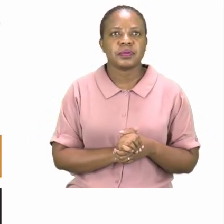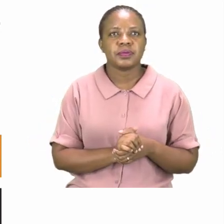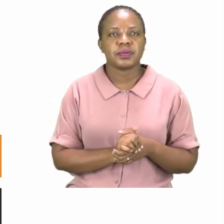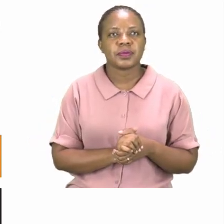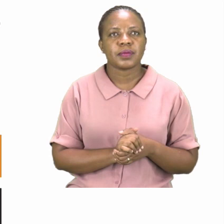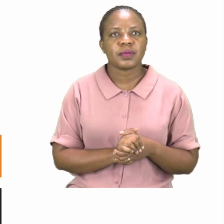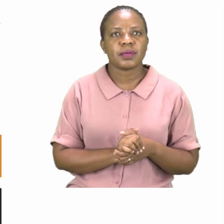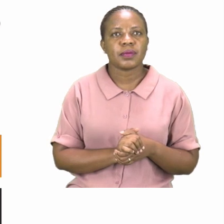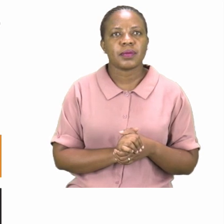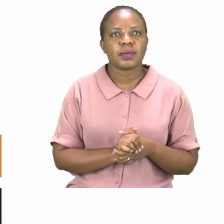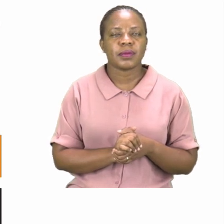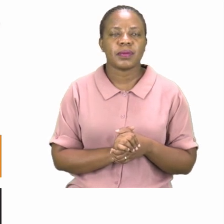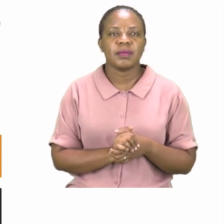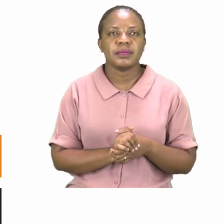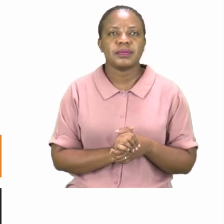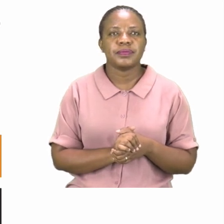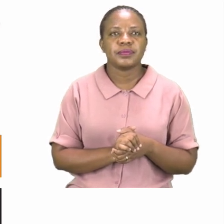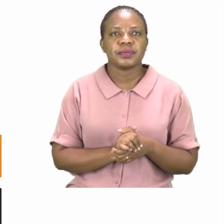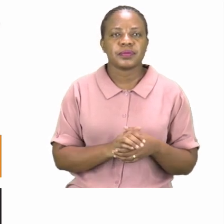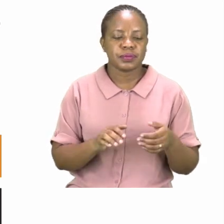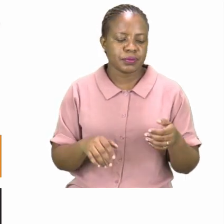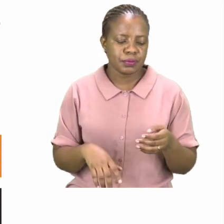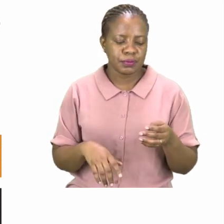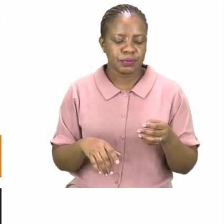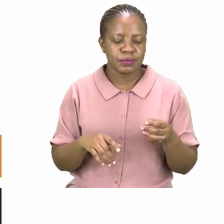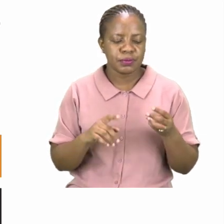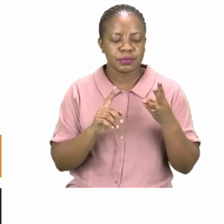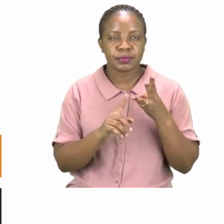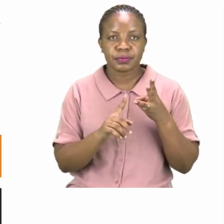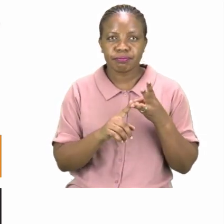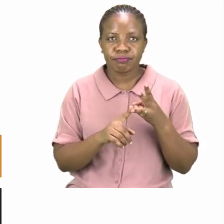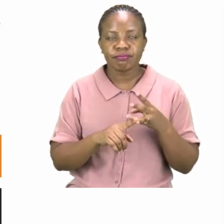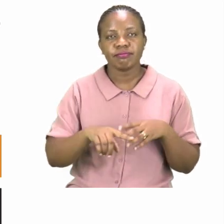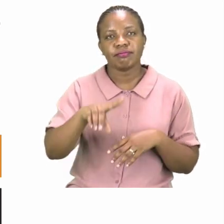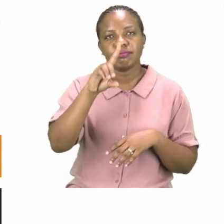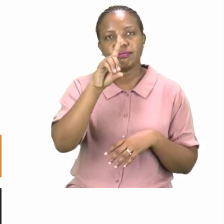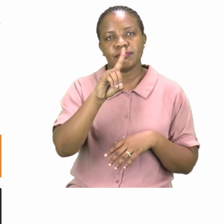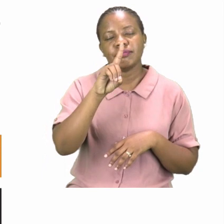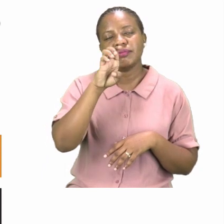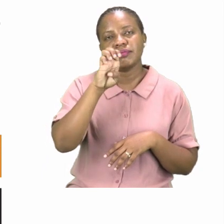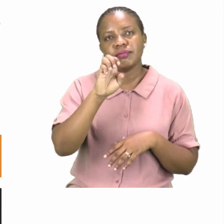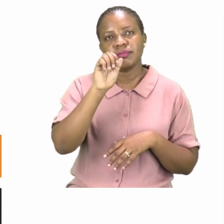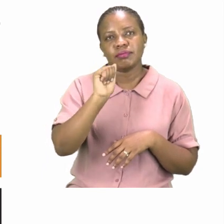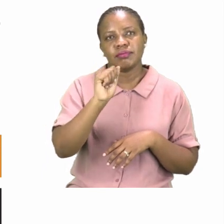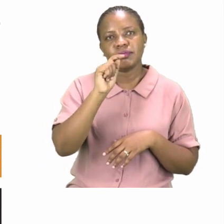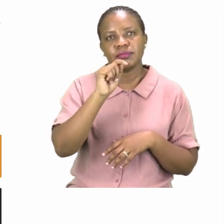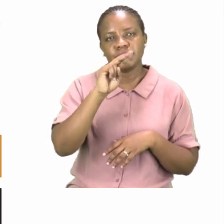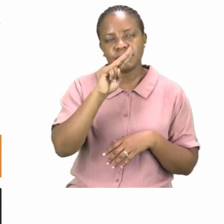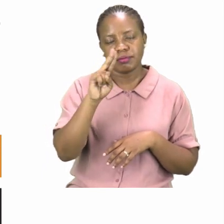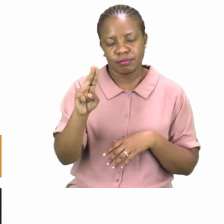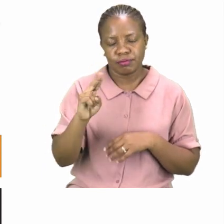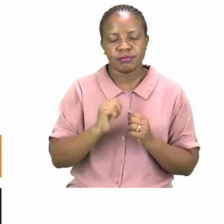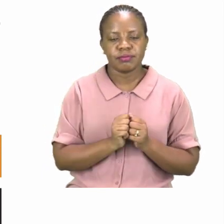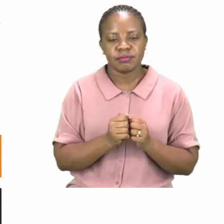customs. The next word we have is deaths. Now, when someone